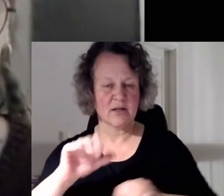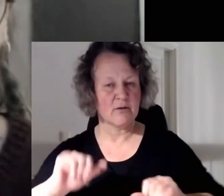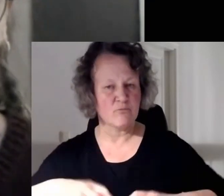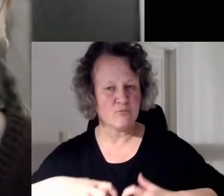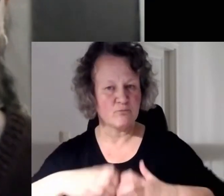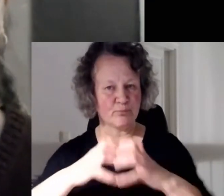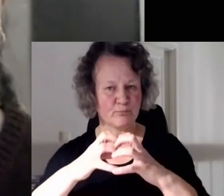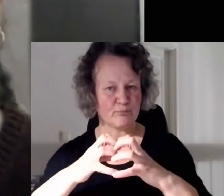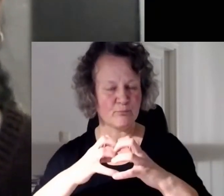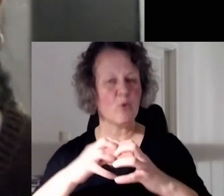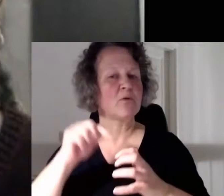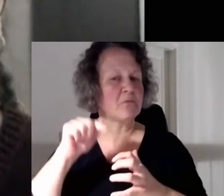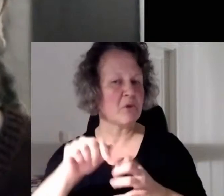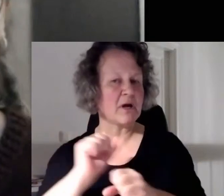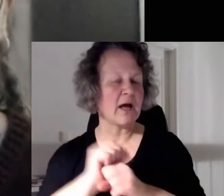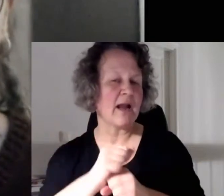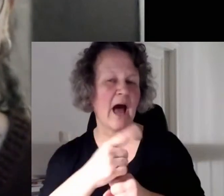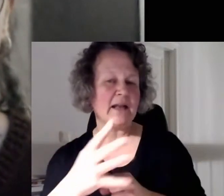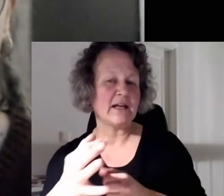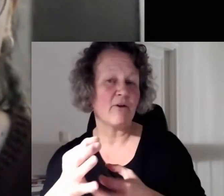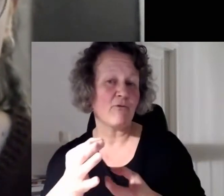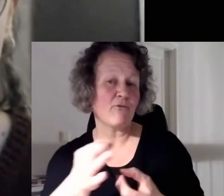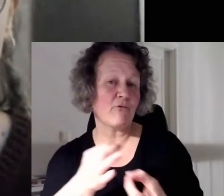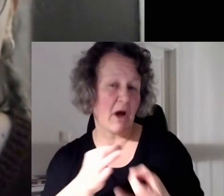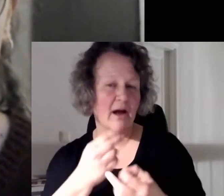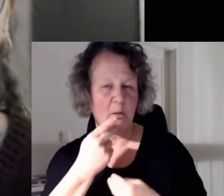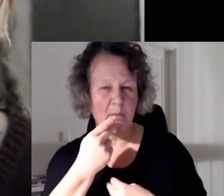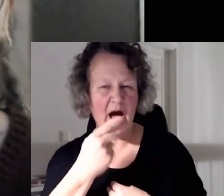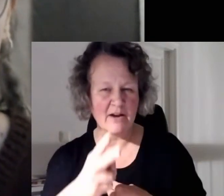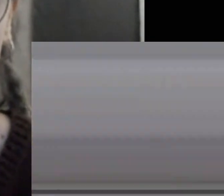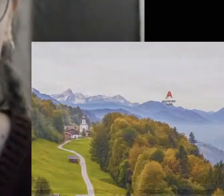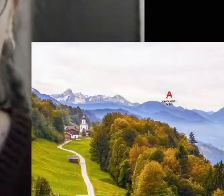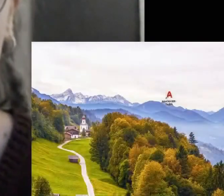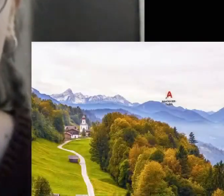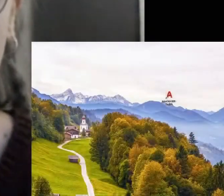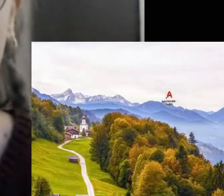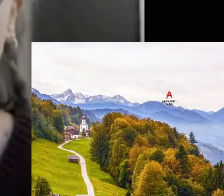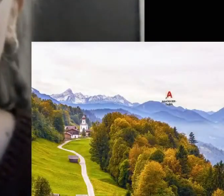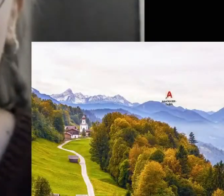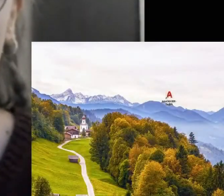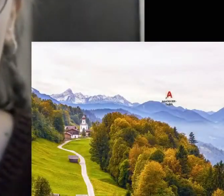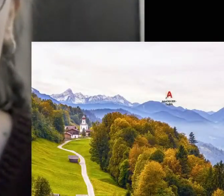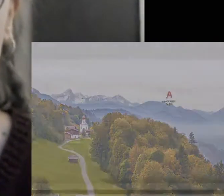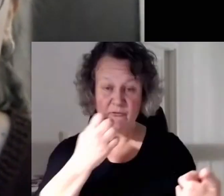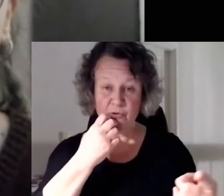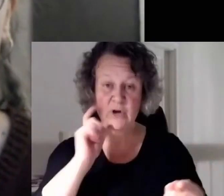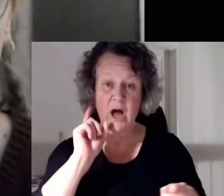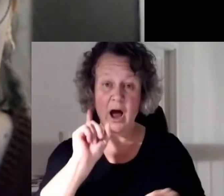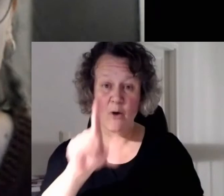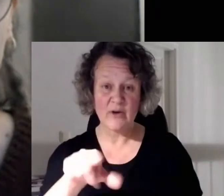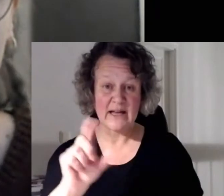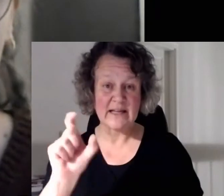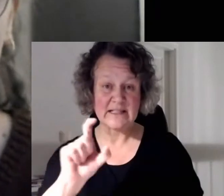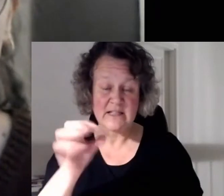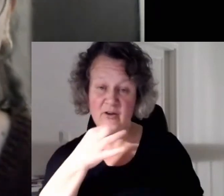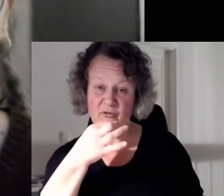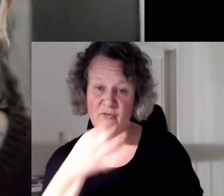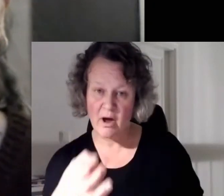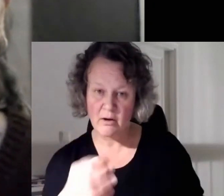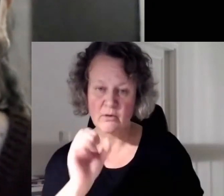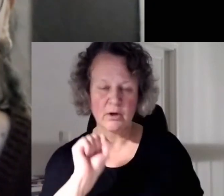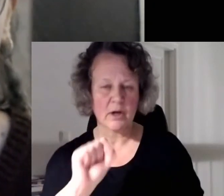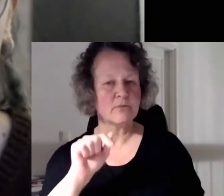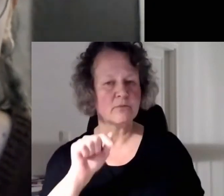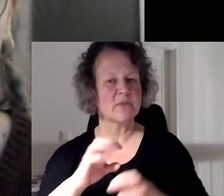And he can answer some questions today. If you have any questions to Christian, you can do